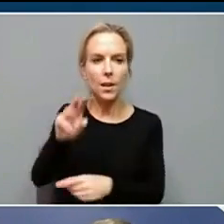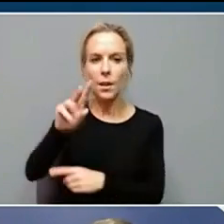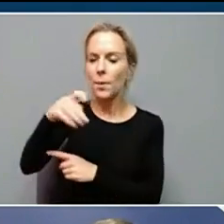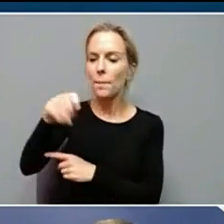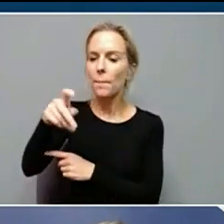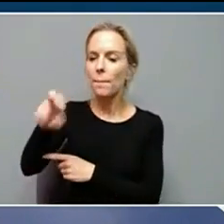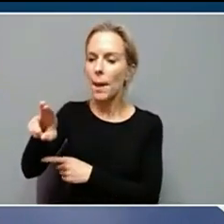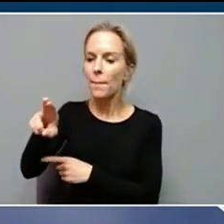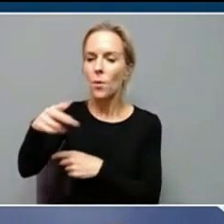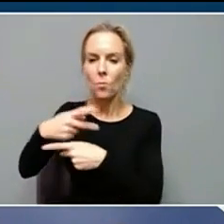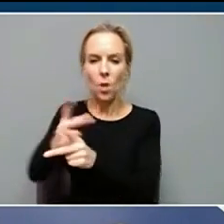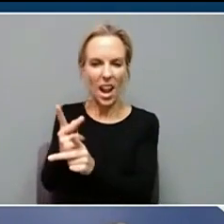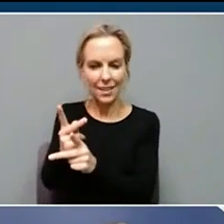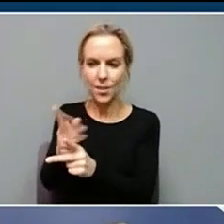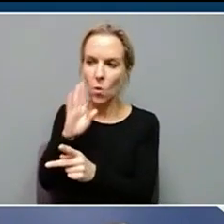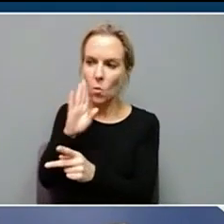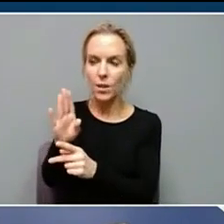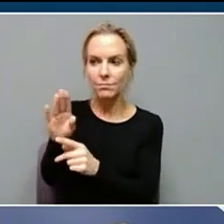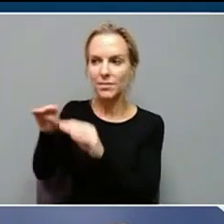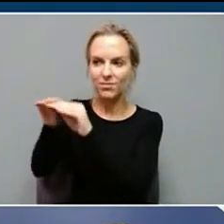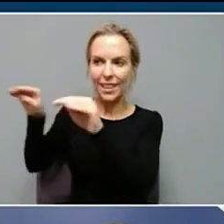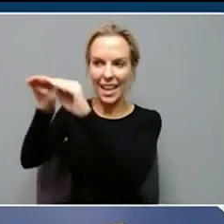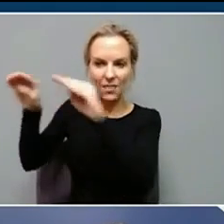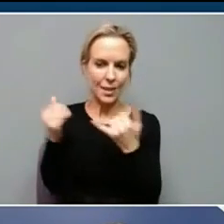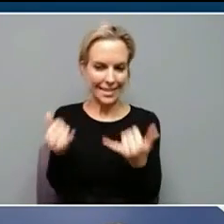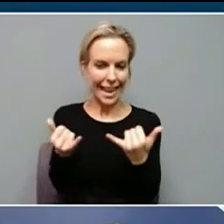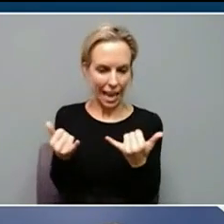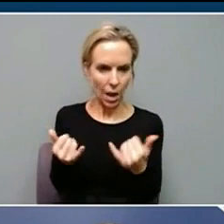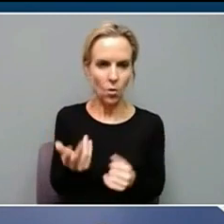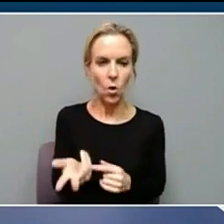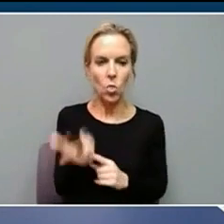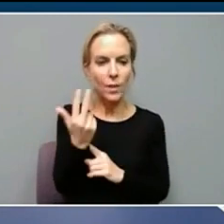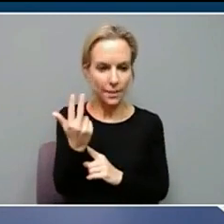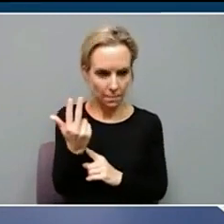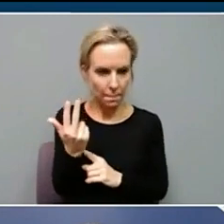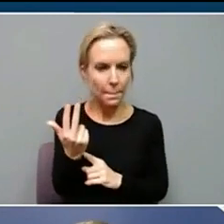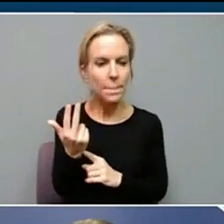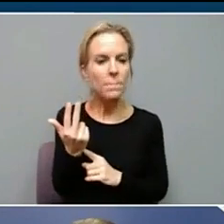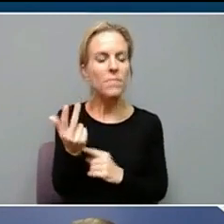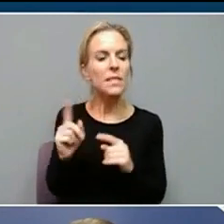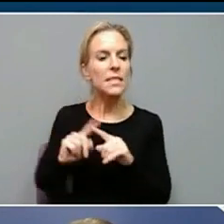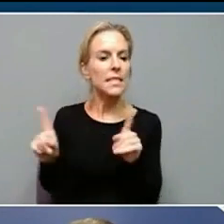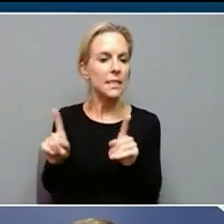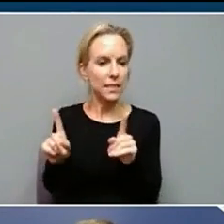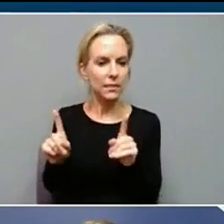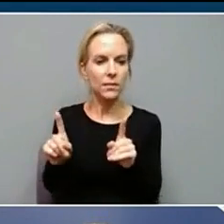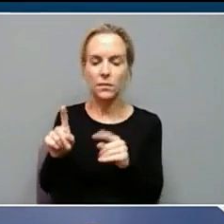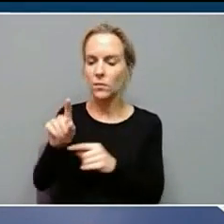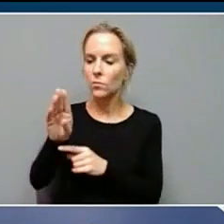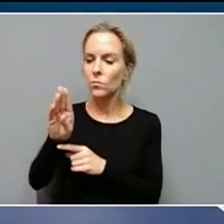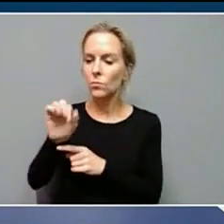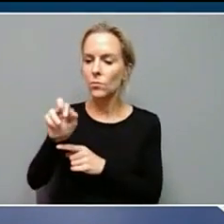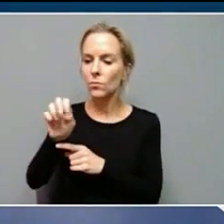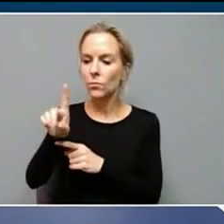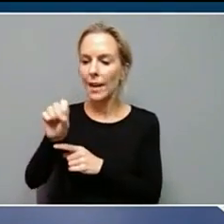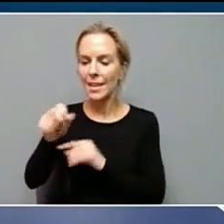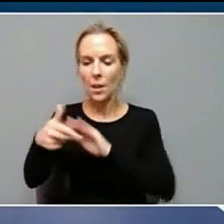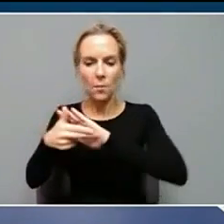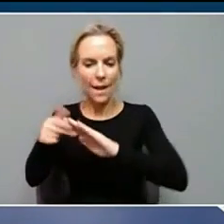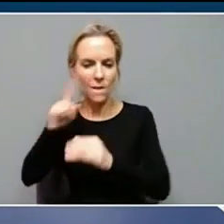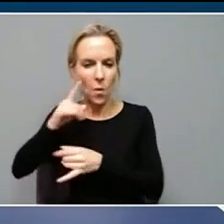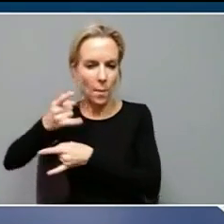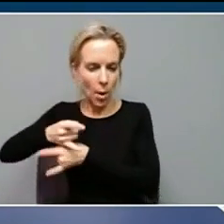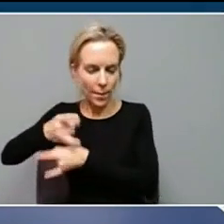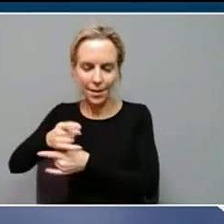the shelves, at least right now, three different brands or bourbons. At least the